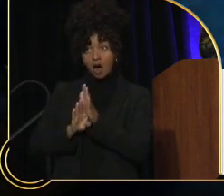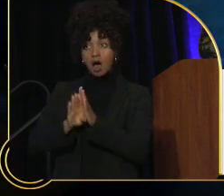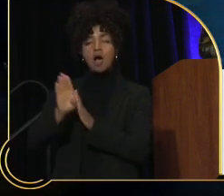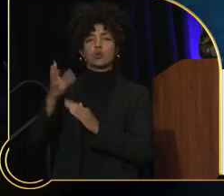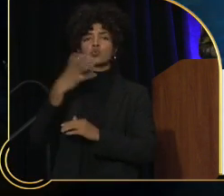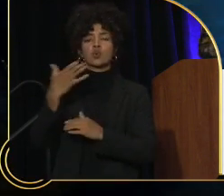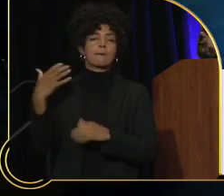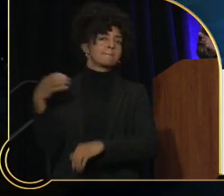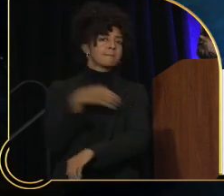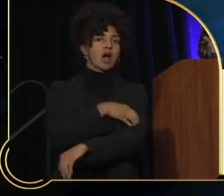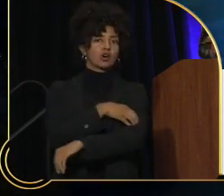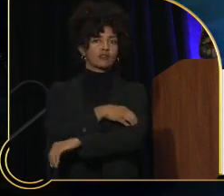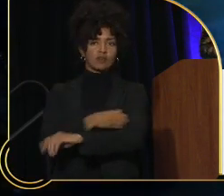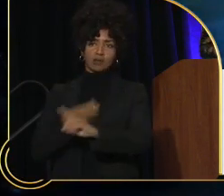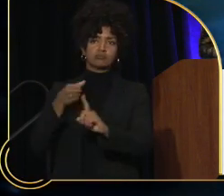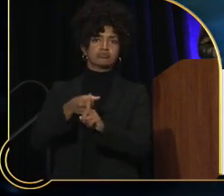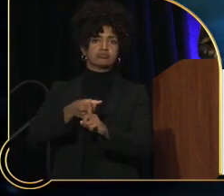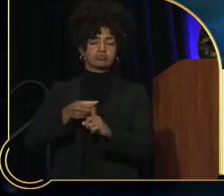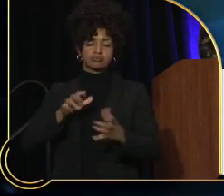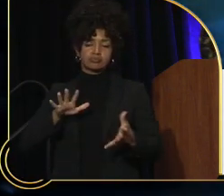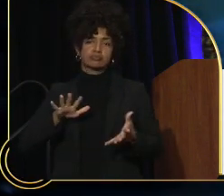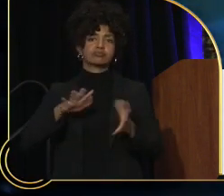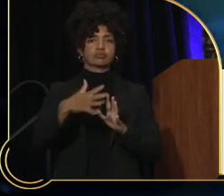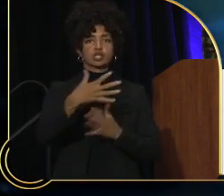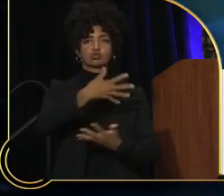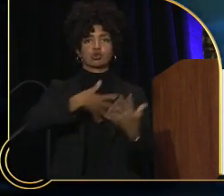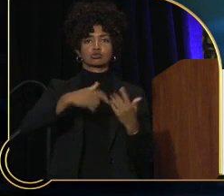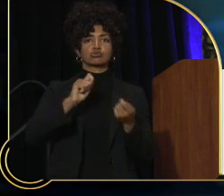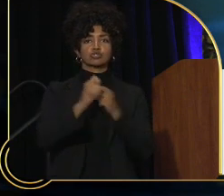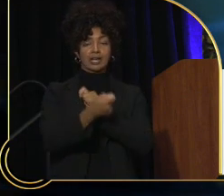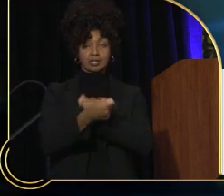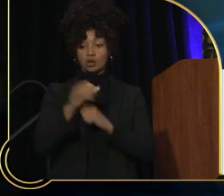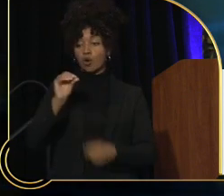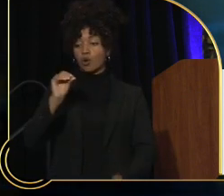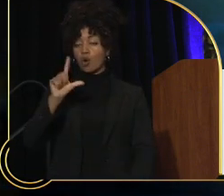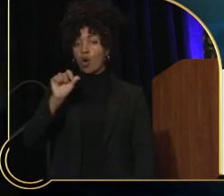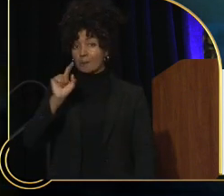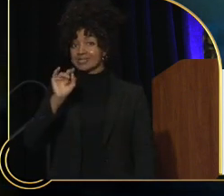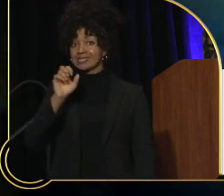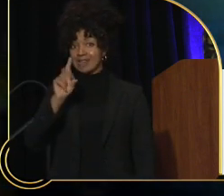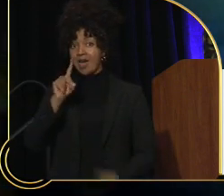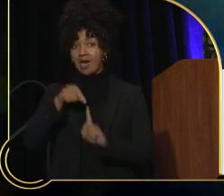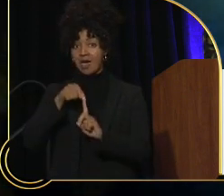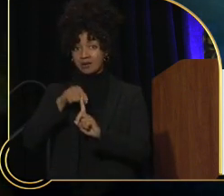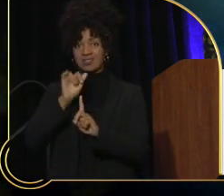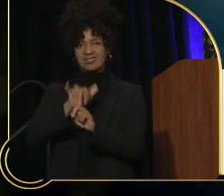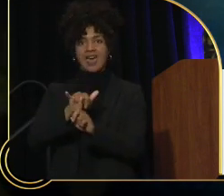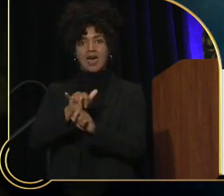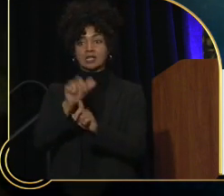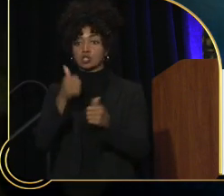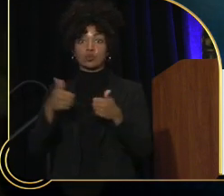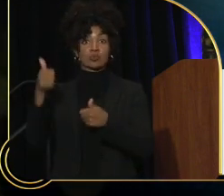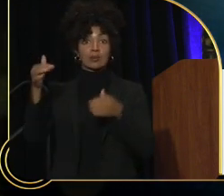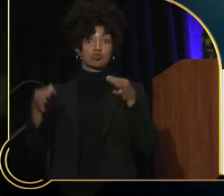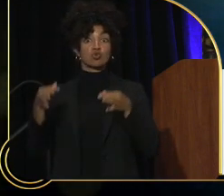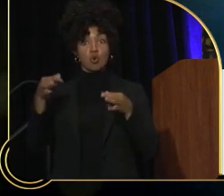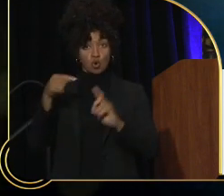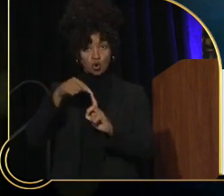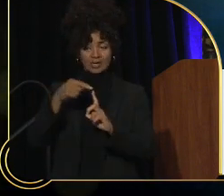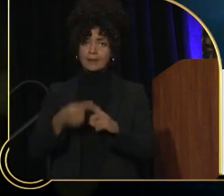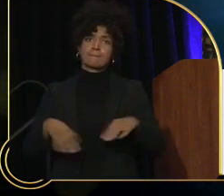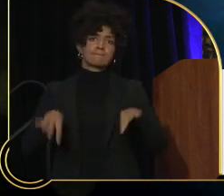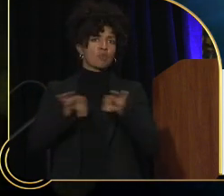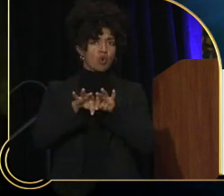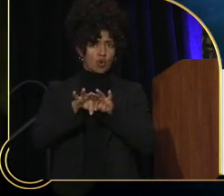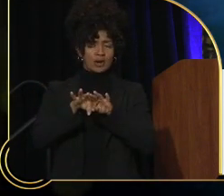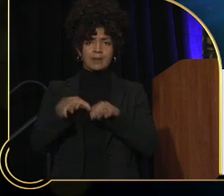Olmstead VLC, Lois Curtis, the Supreme Court case, is the case in point for the power of litigation to enact social change on